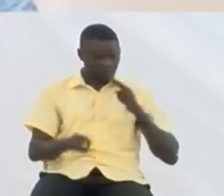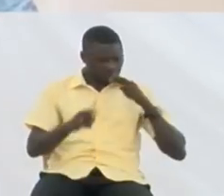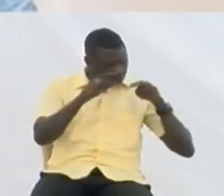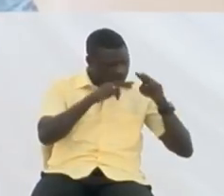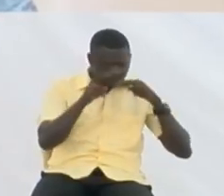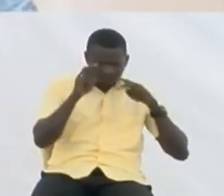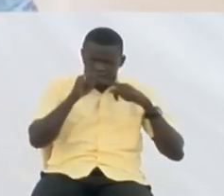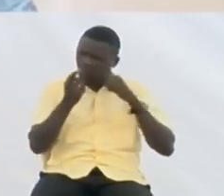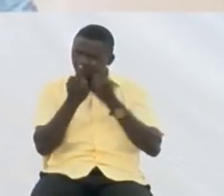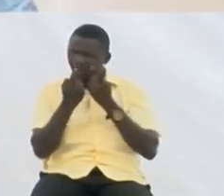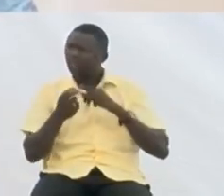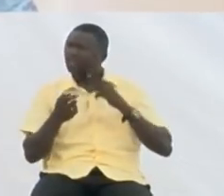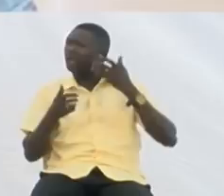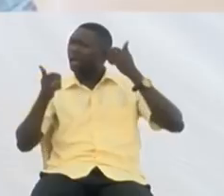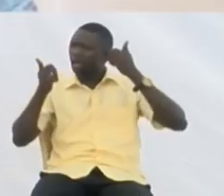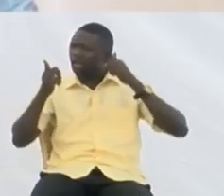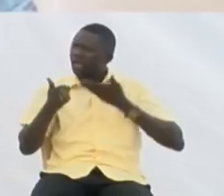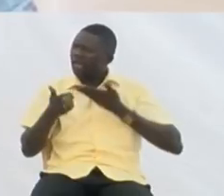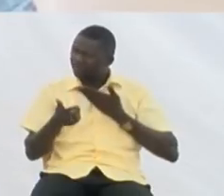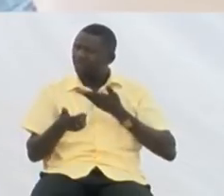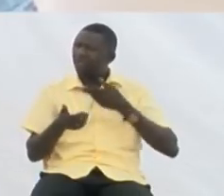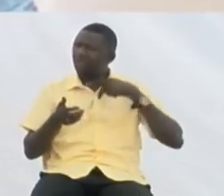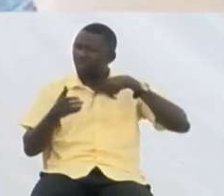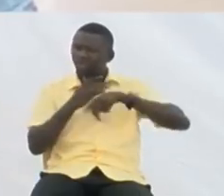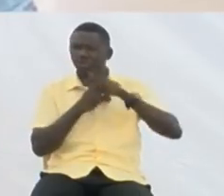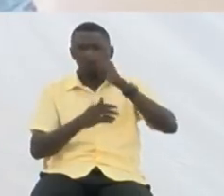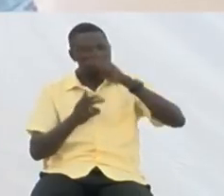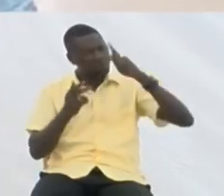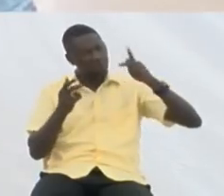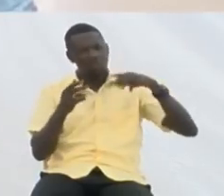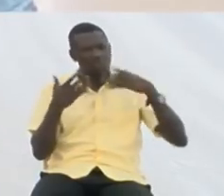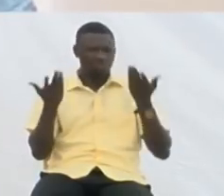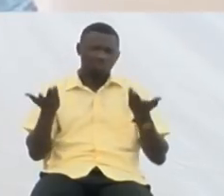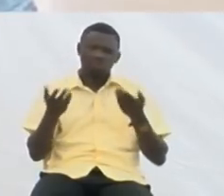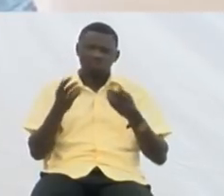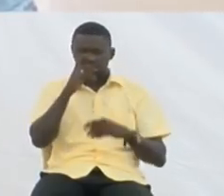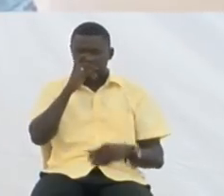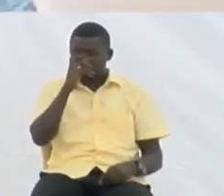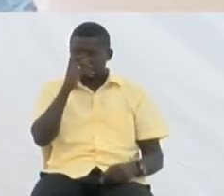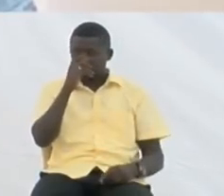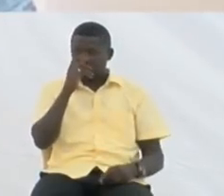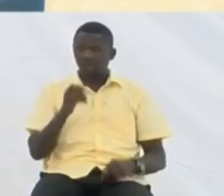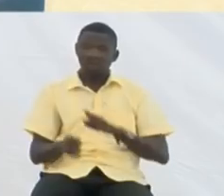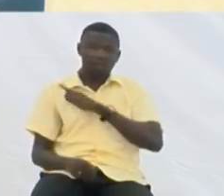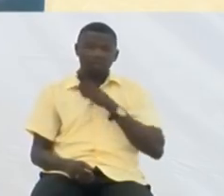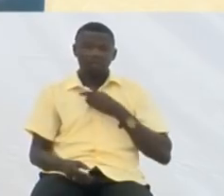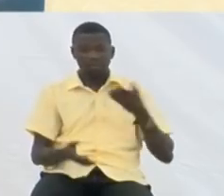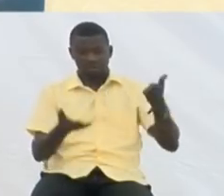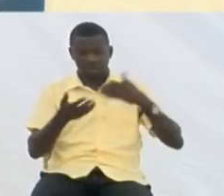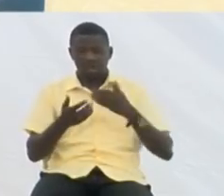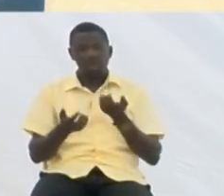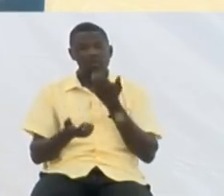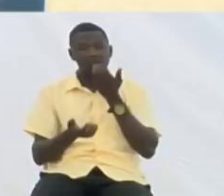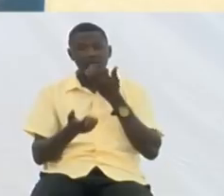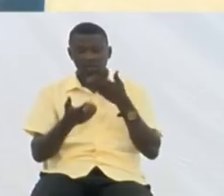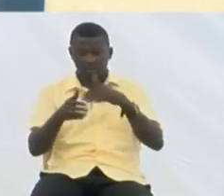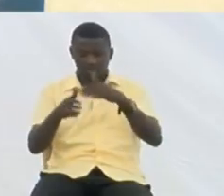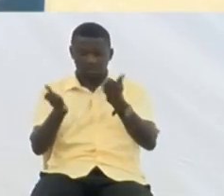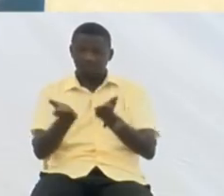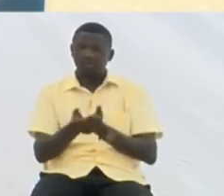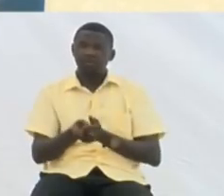I was looking for something whether I could find that in Kololi. I did not know. They brought their lunch.